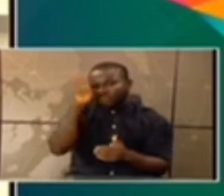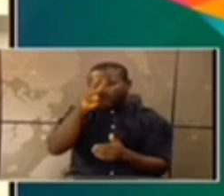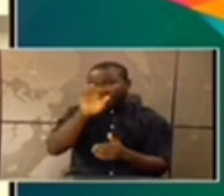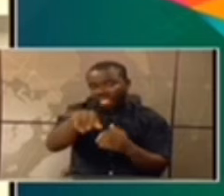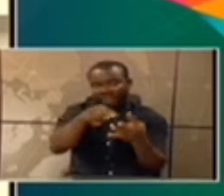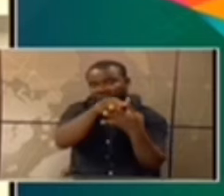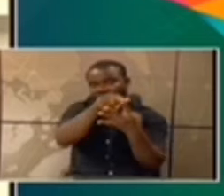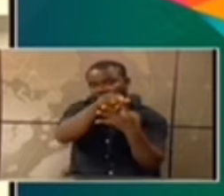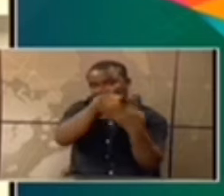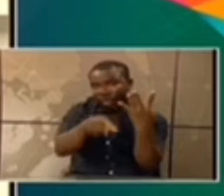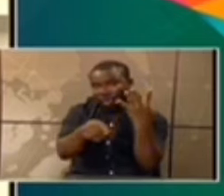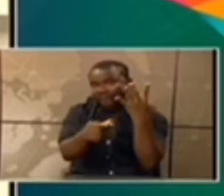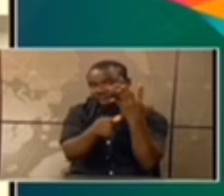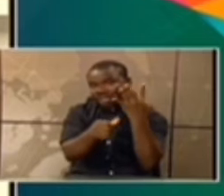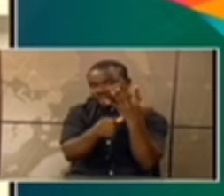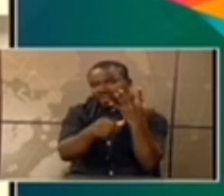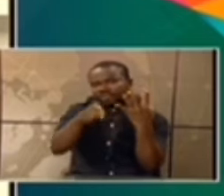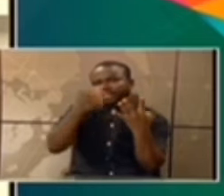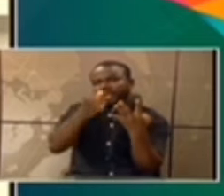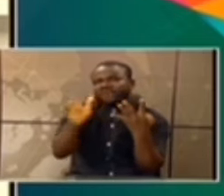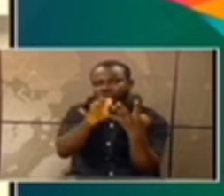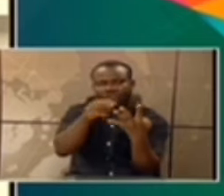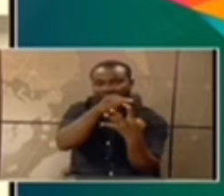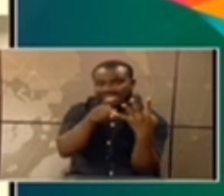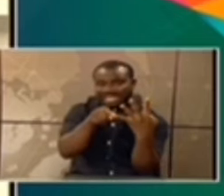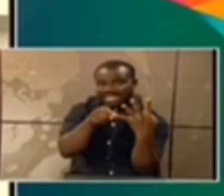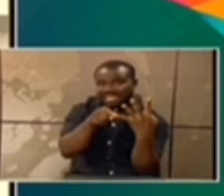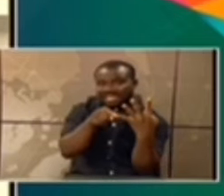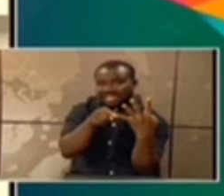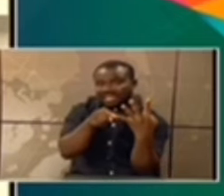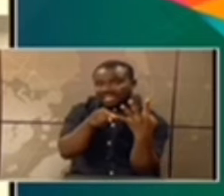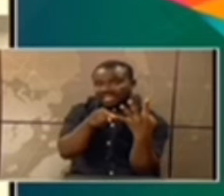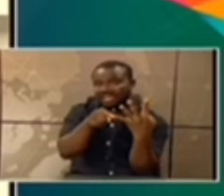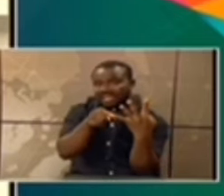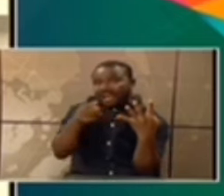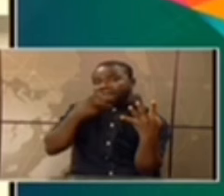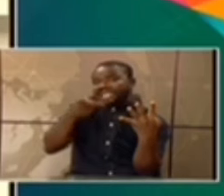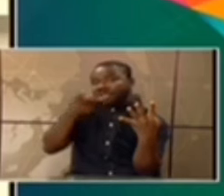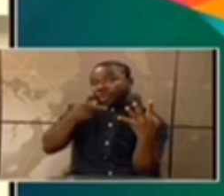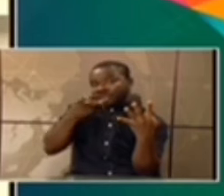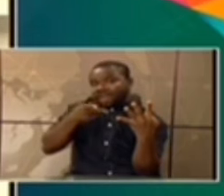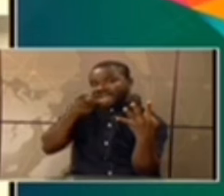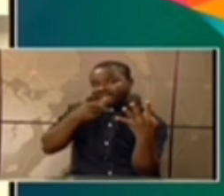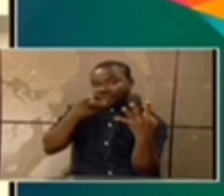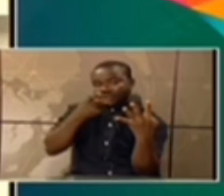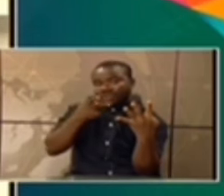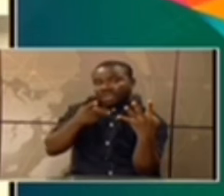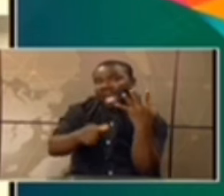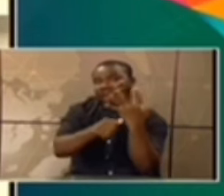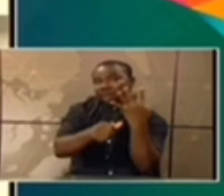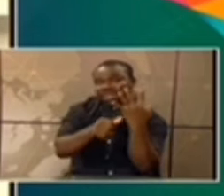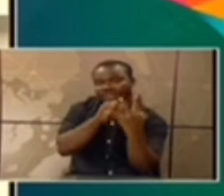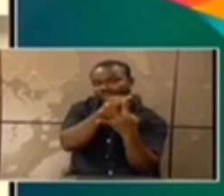wo ye MPP ni na afi no mabon se se wo ye MPP ni a ene ye omo be chere ne pa mane hu a wo chere mu se